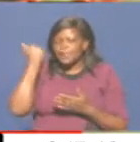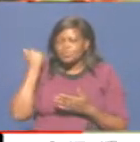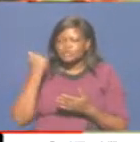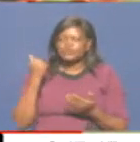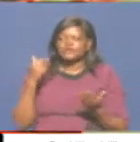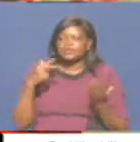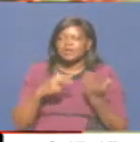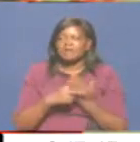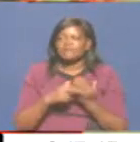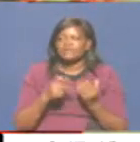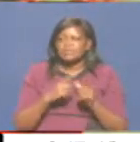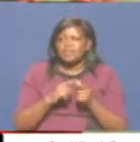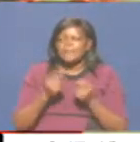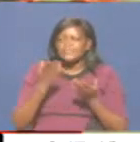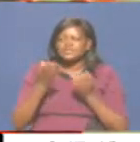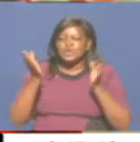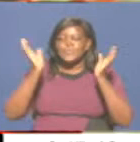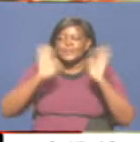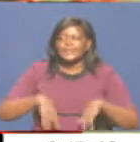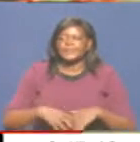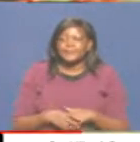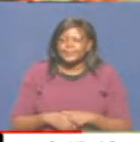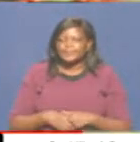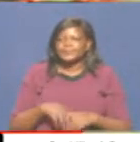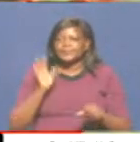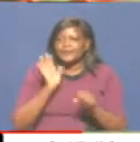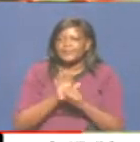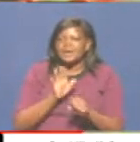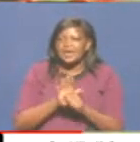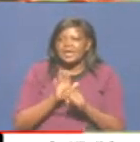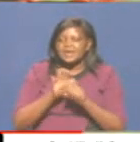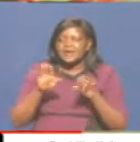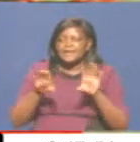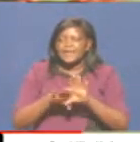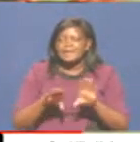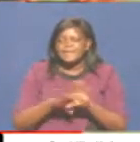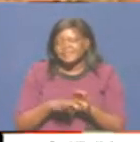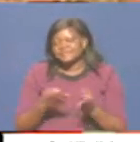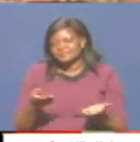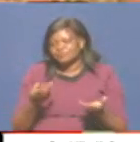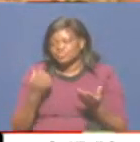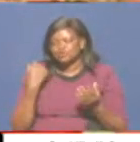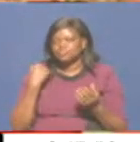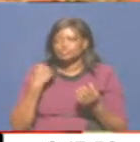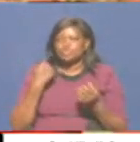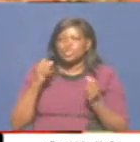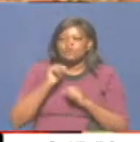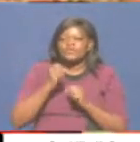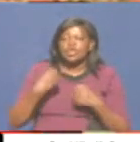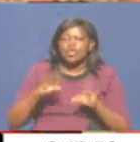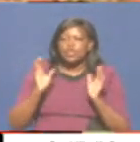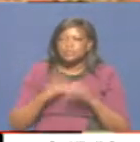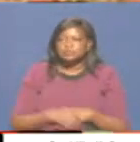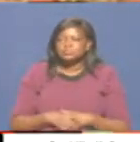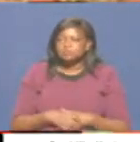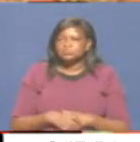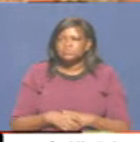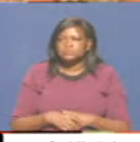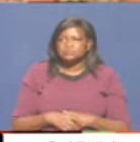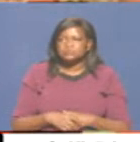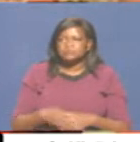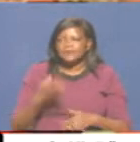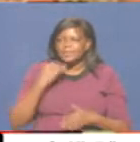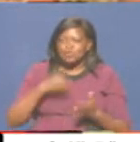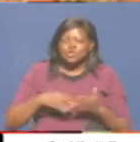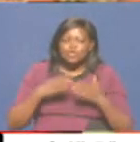The business has gone down. Most of our members have lost their vehicles. Na tunawasi watufungulie